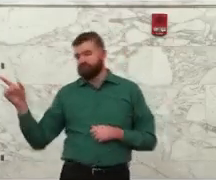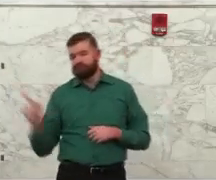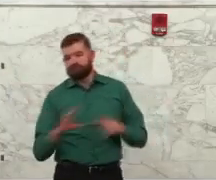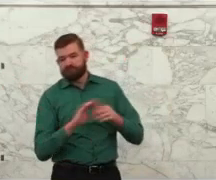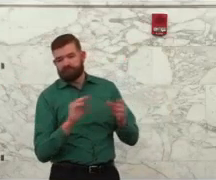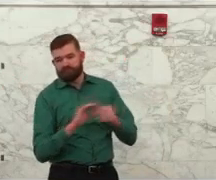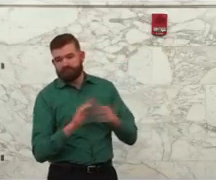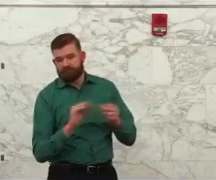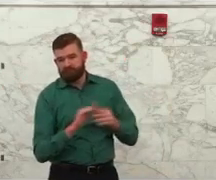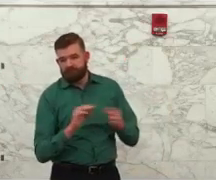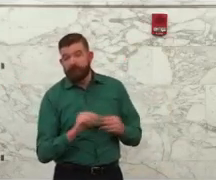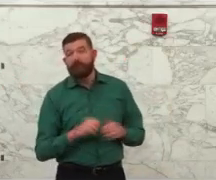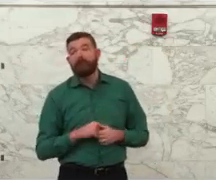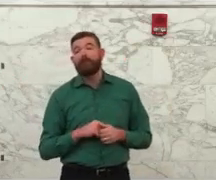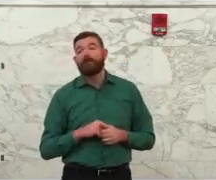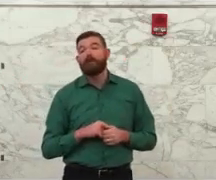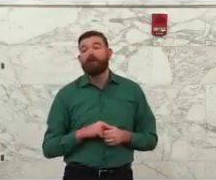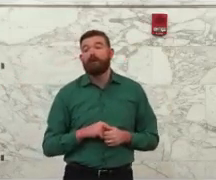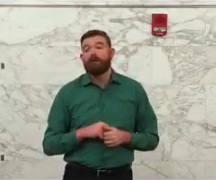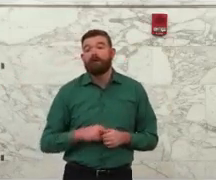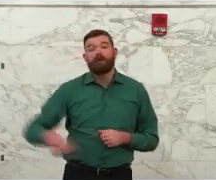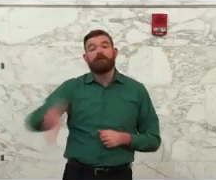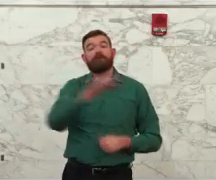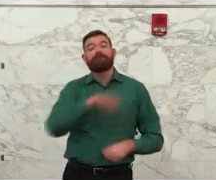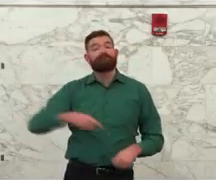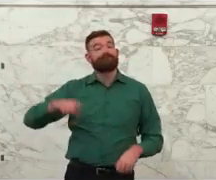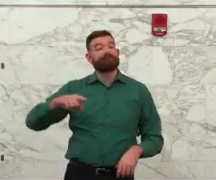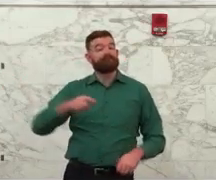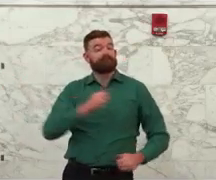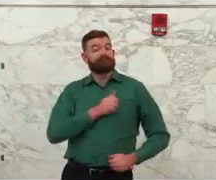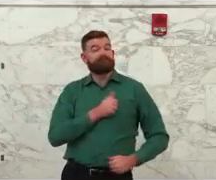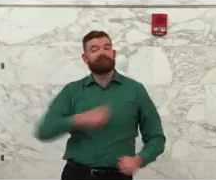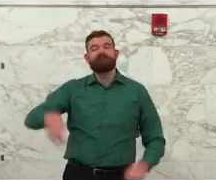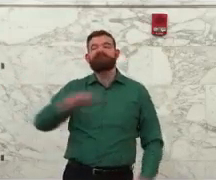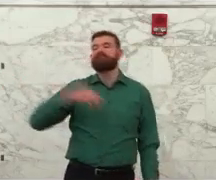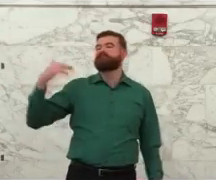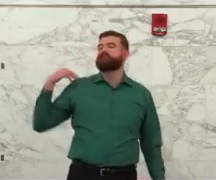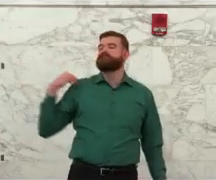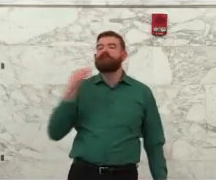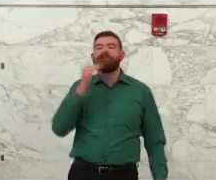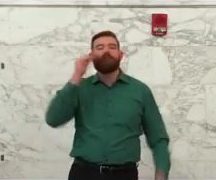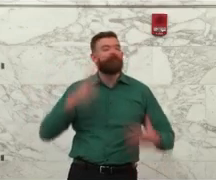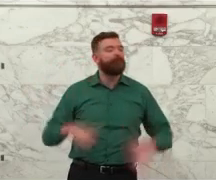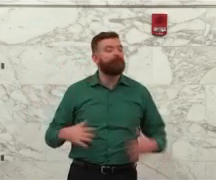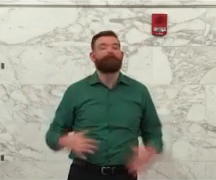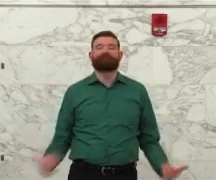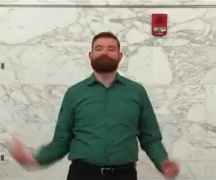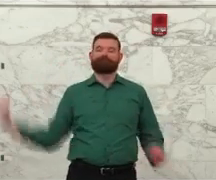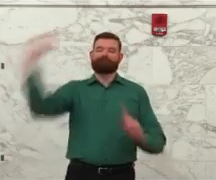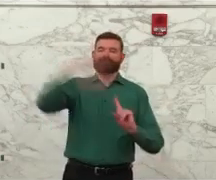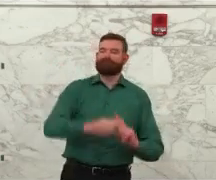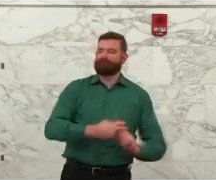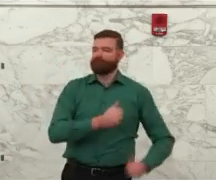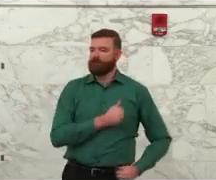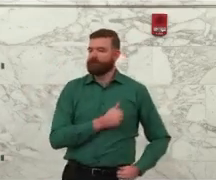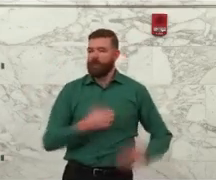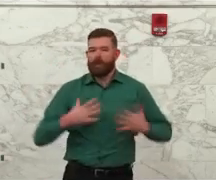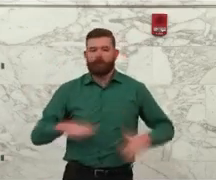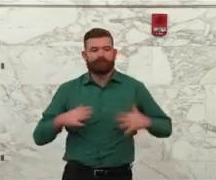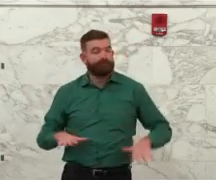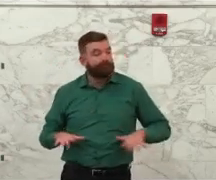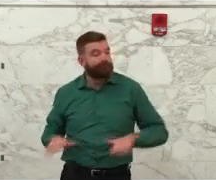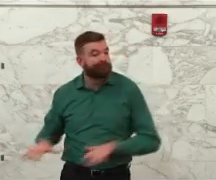military attire. They're already embedded in the community, so they don't have far to travel. And all I ask is that as they're out and about, please engage with them and ensure that you give them